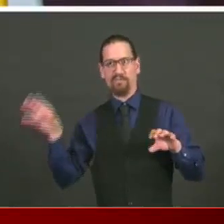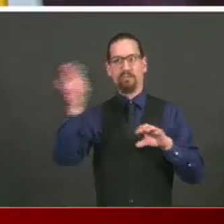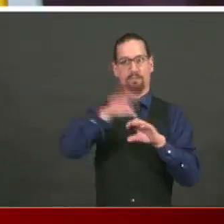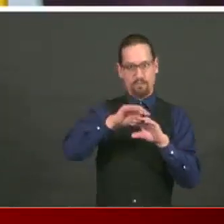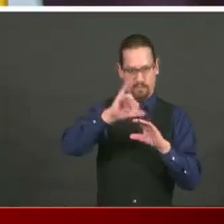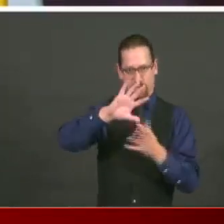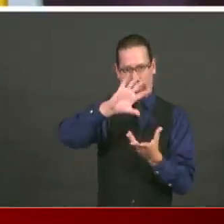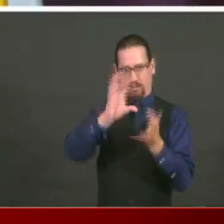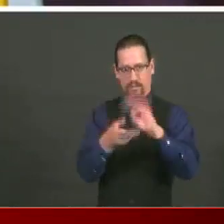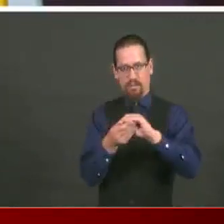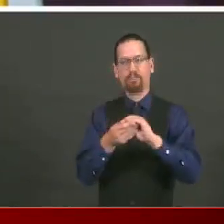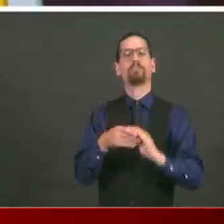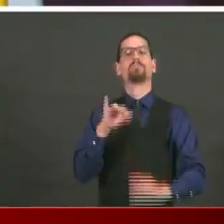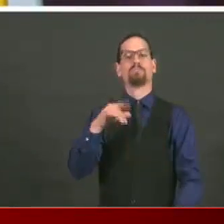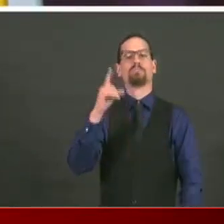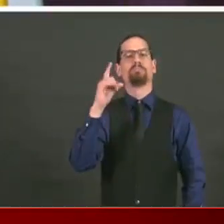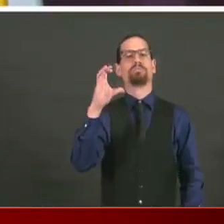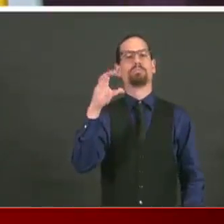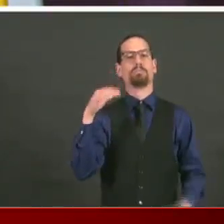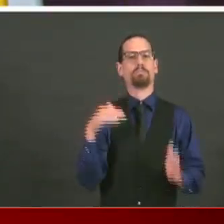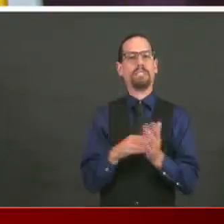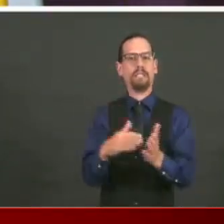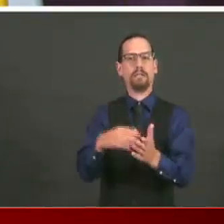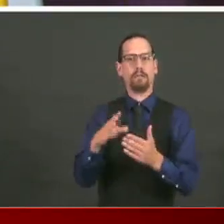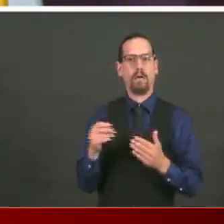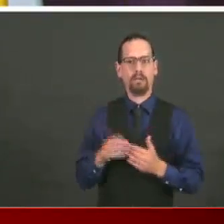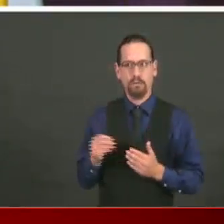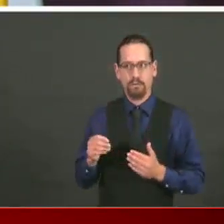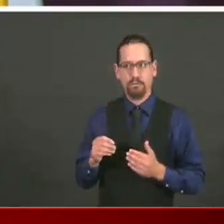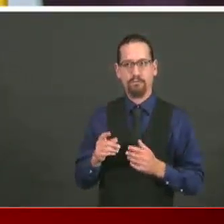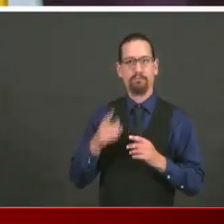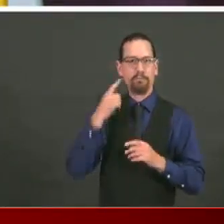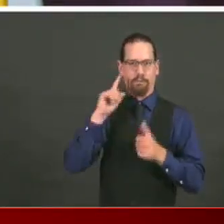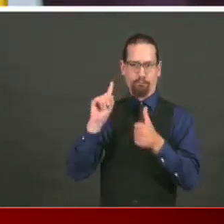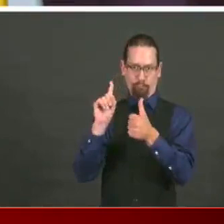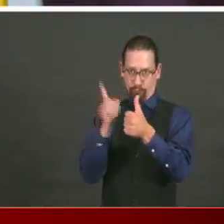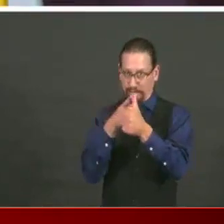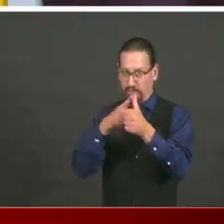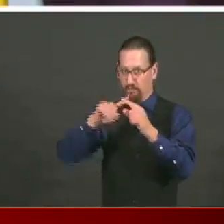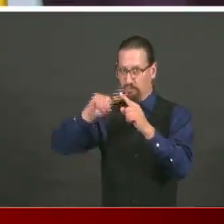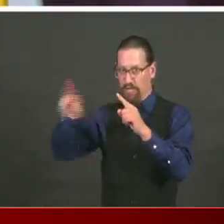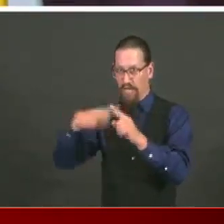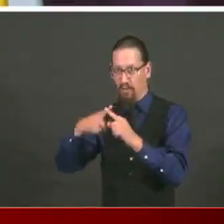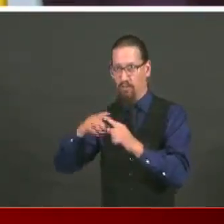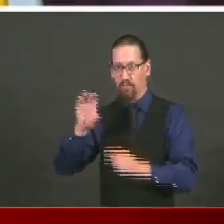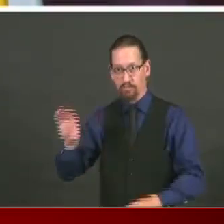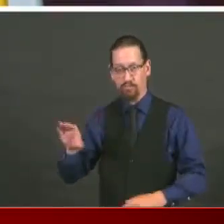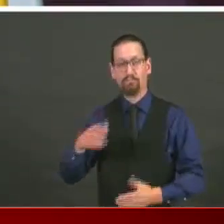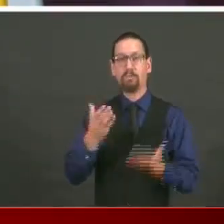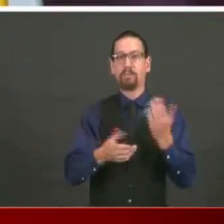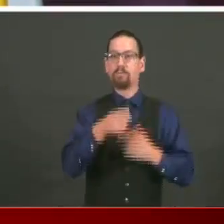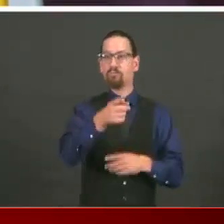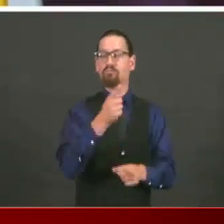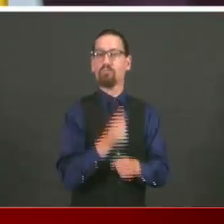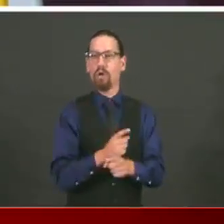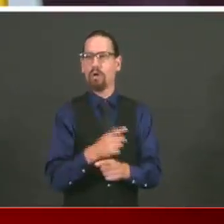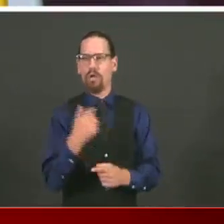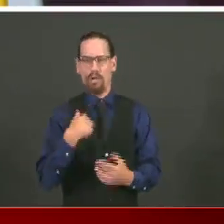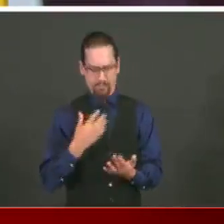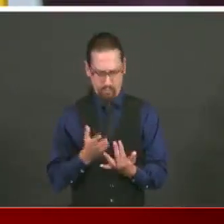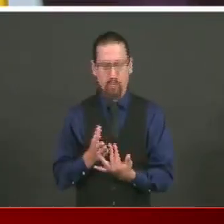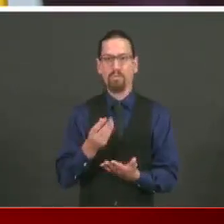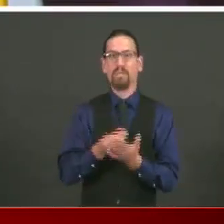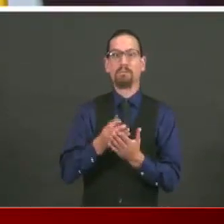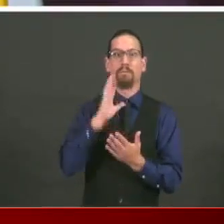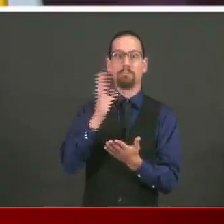away. I said it's a first round because I think you may be right. We may run through it quickly. I'm